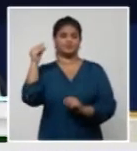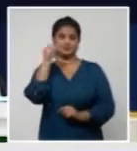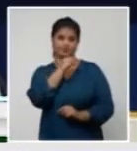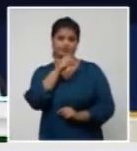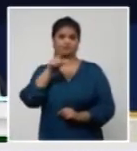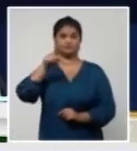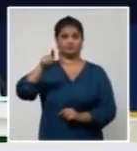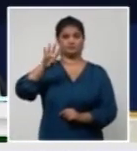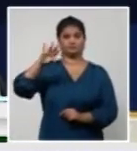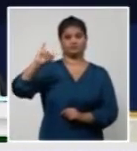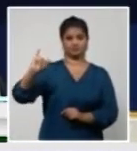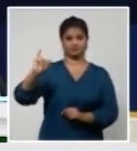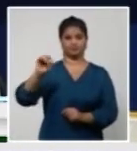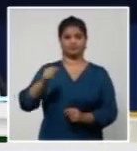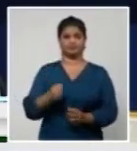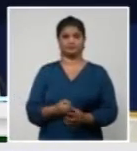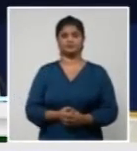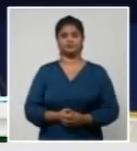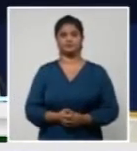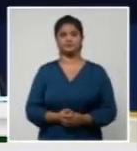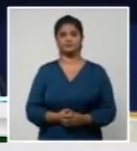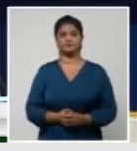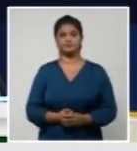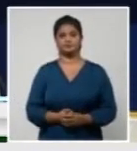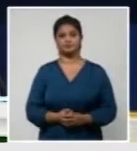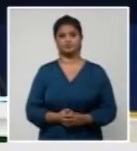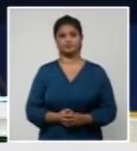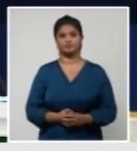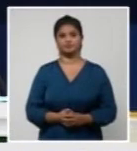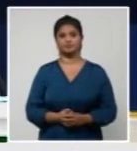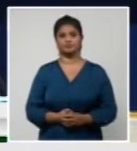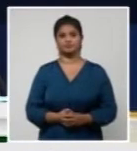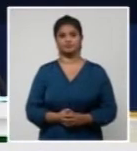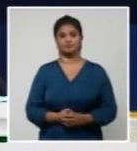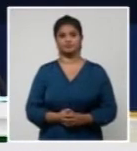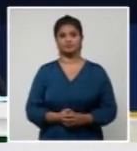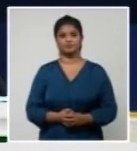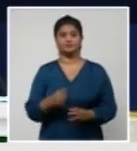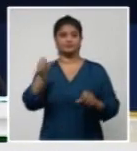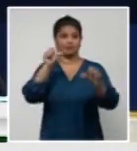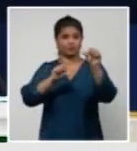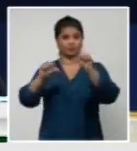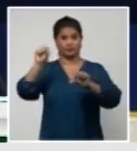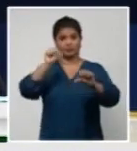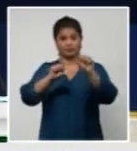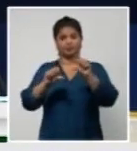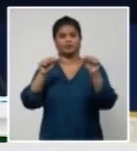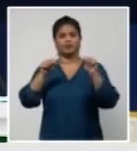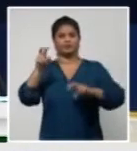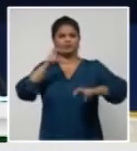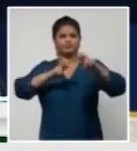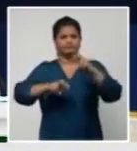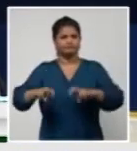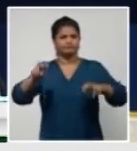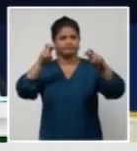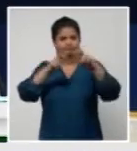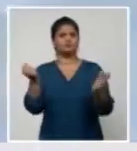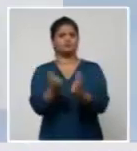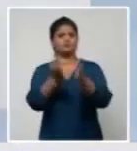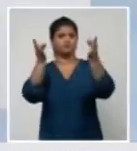146 in the Genetic Engineering and Biotechnology Center Lab, and 59 in the Civil Defense